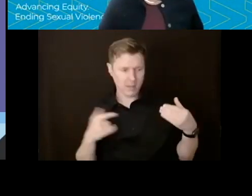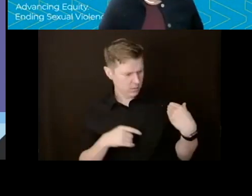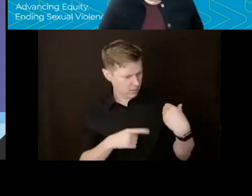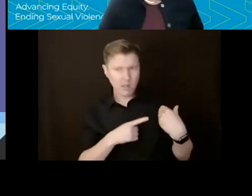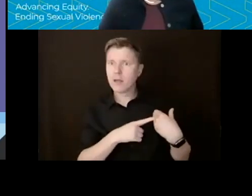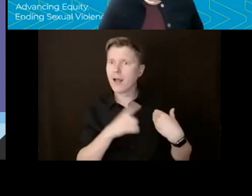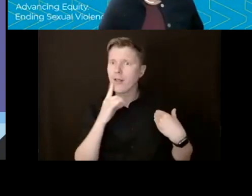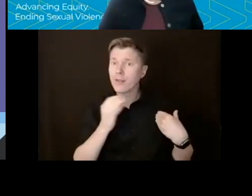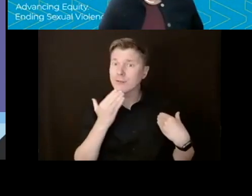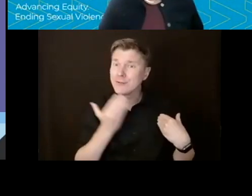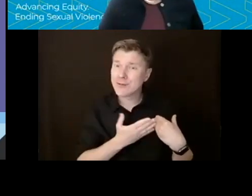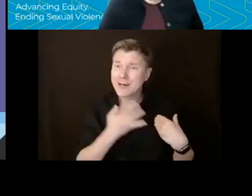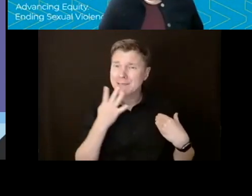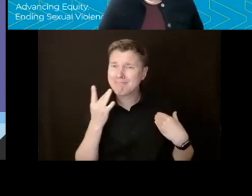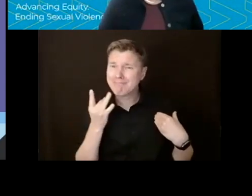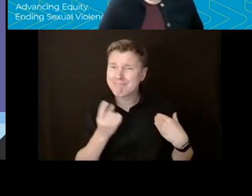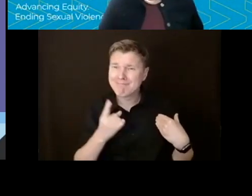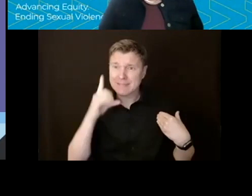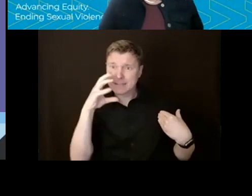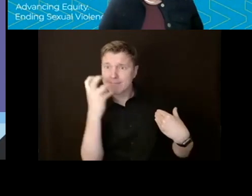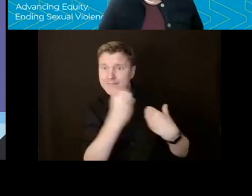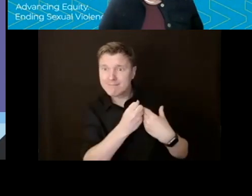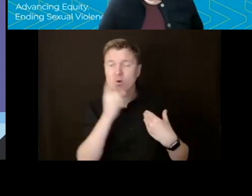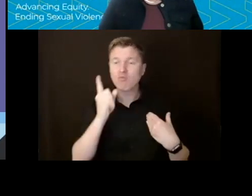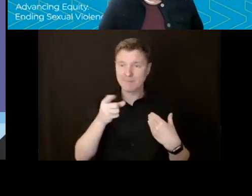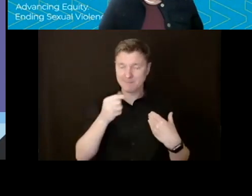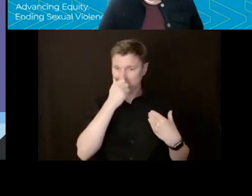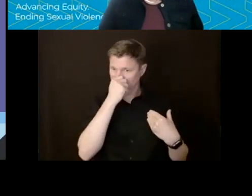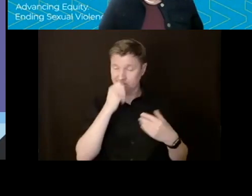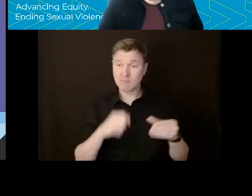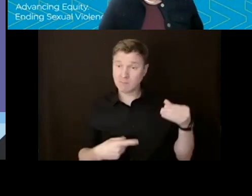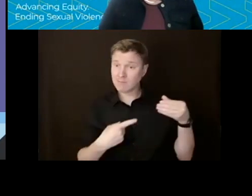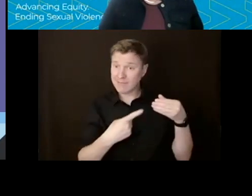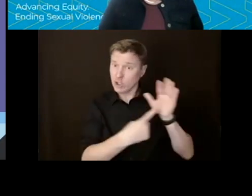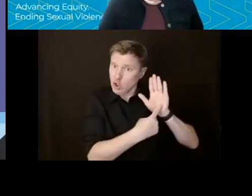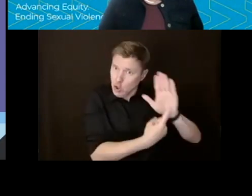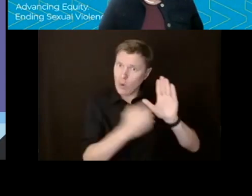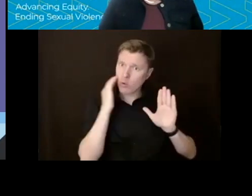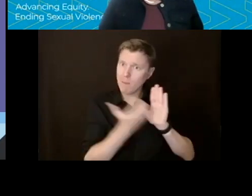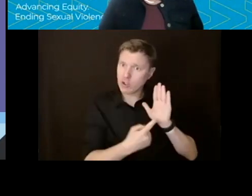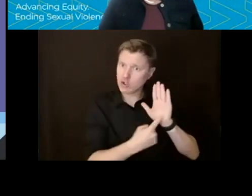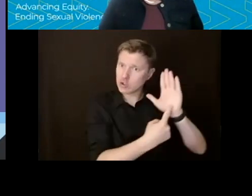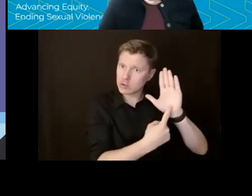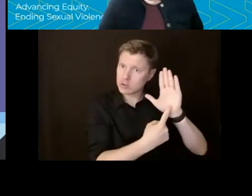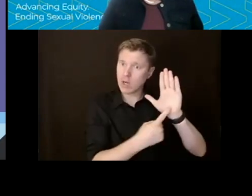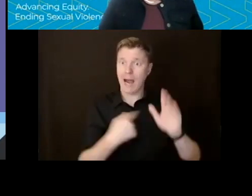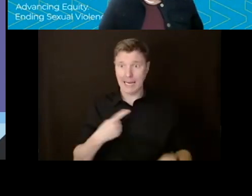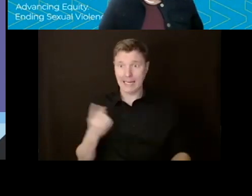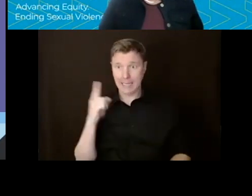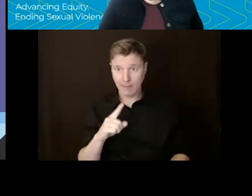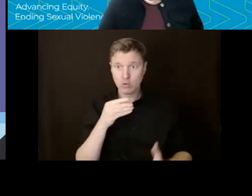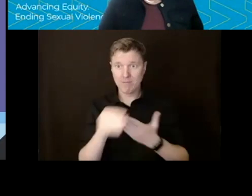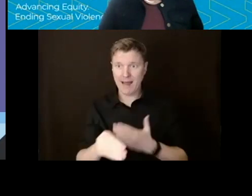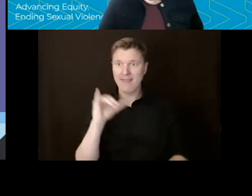good. It catches the eye. Yes, yes, yes. It is showing you exactly what you came in there to buy.